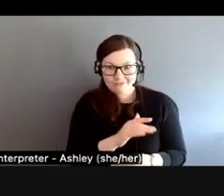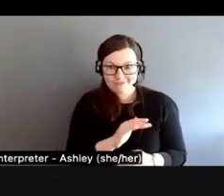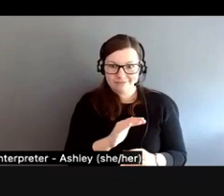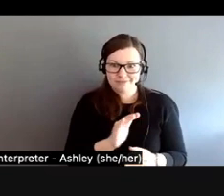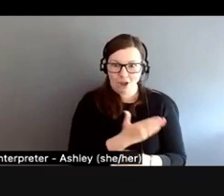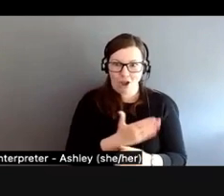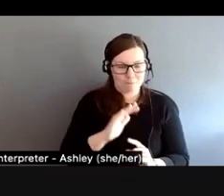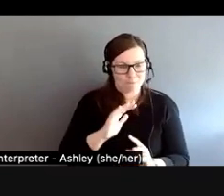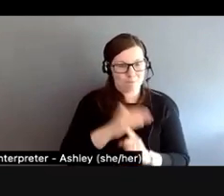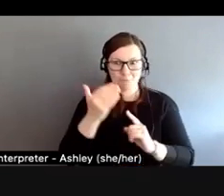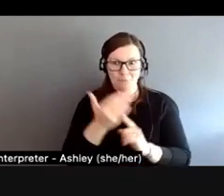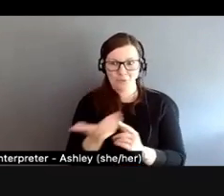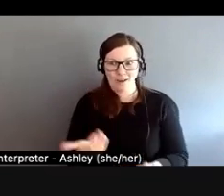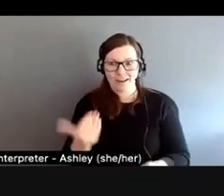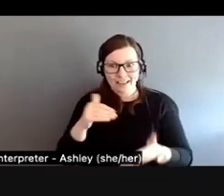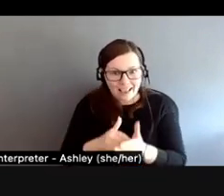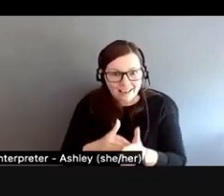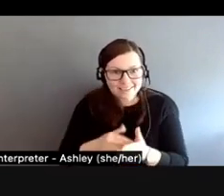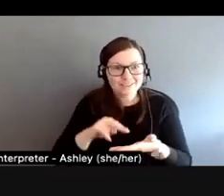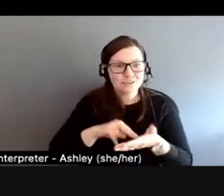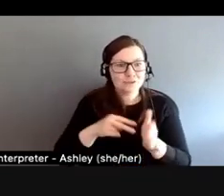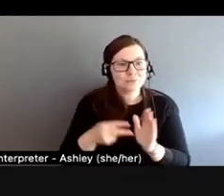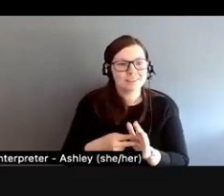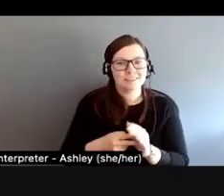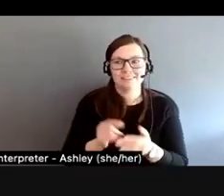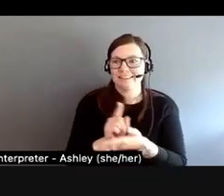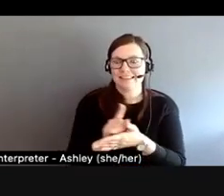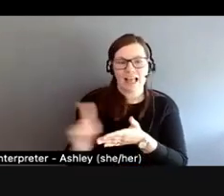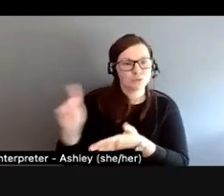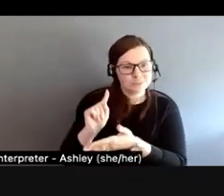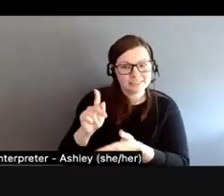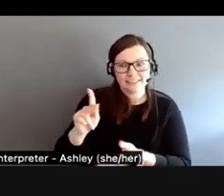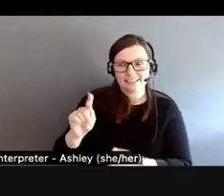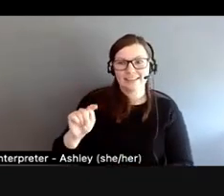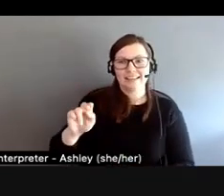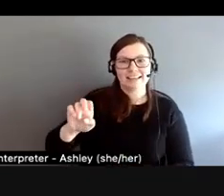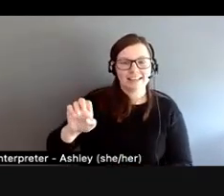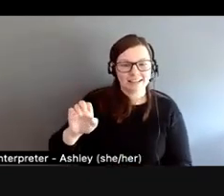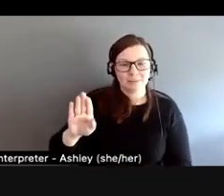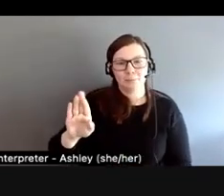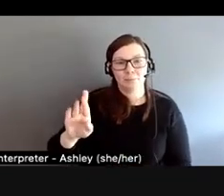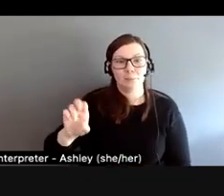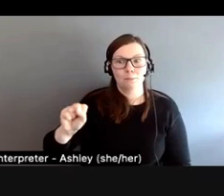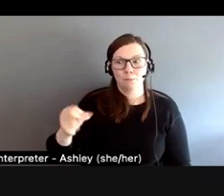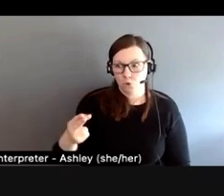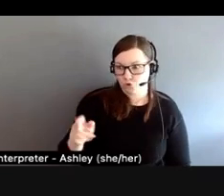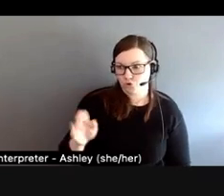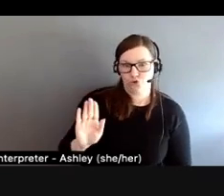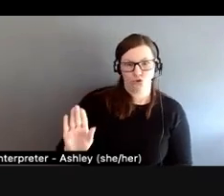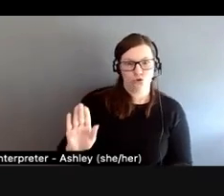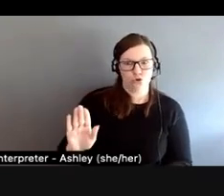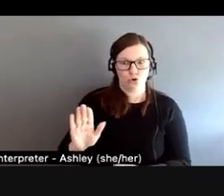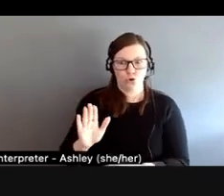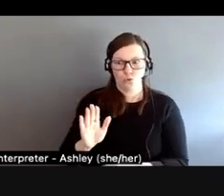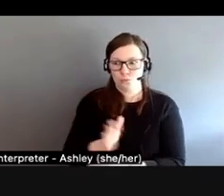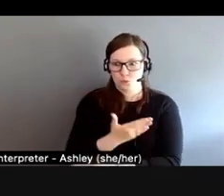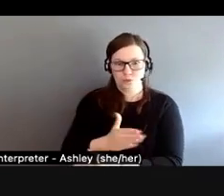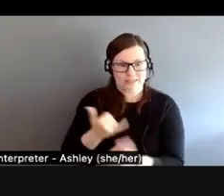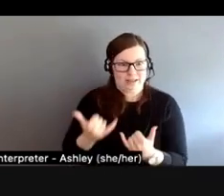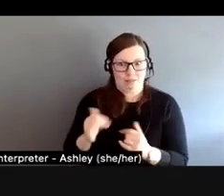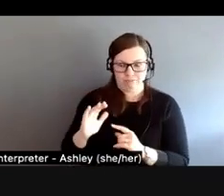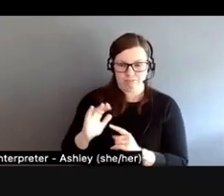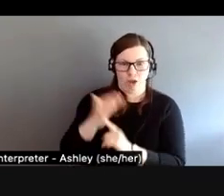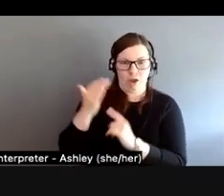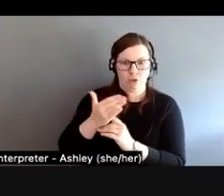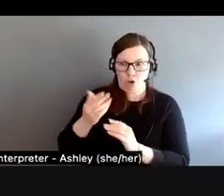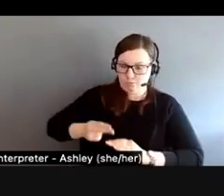her all-time highest streaming last week with that song because youth heard the song like, oh, this is a great song. So that's